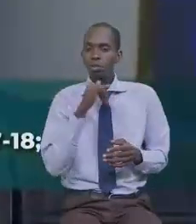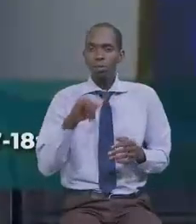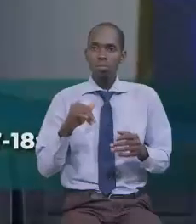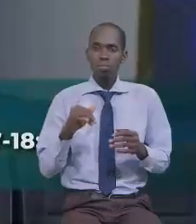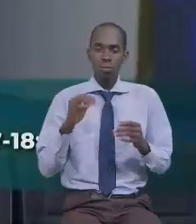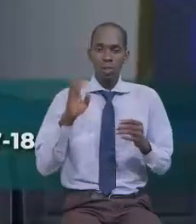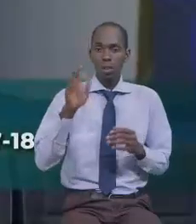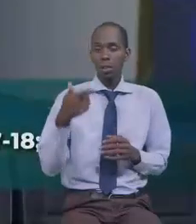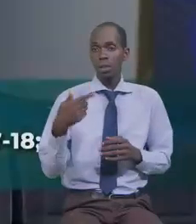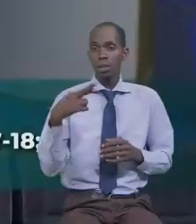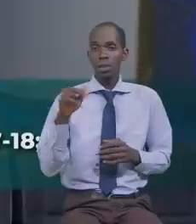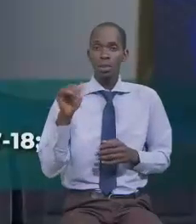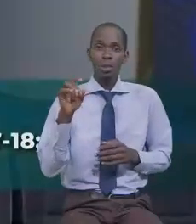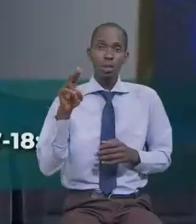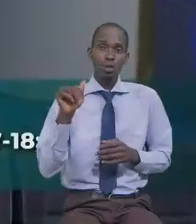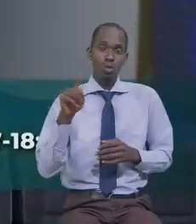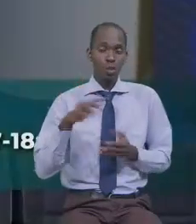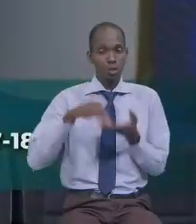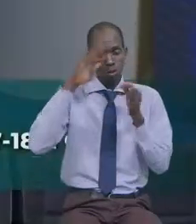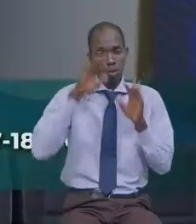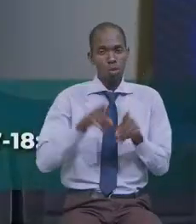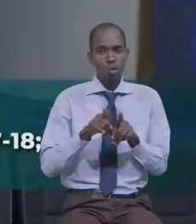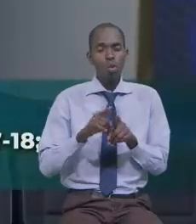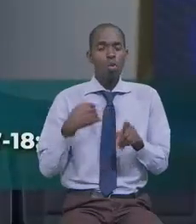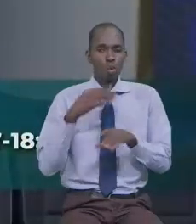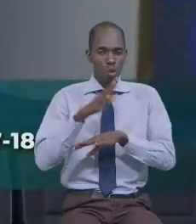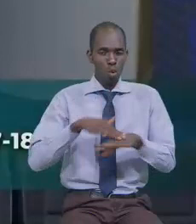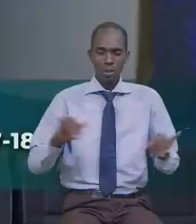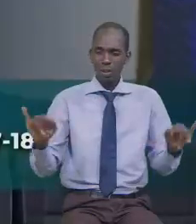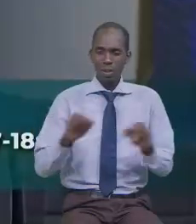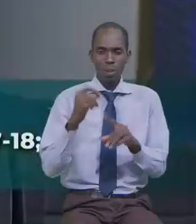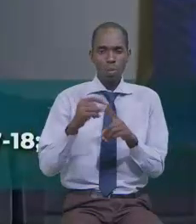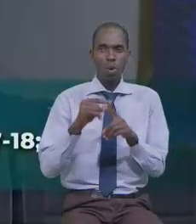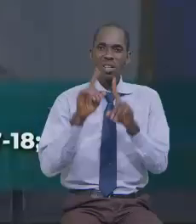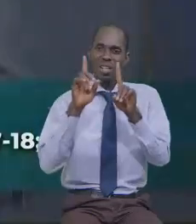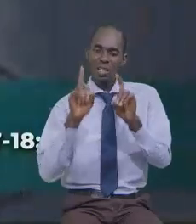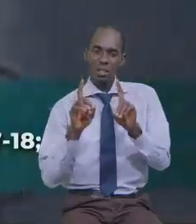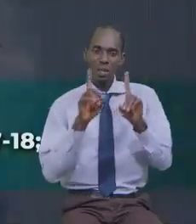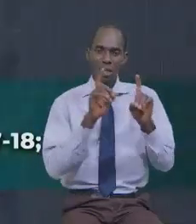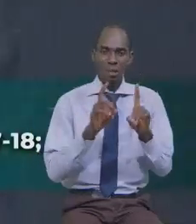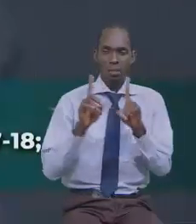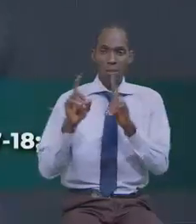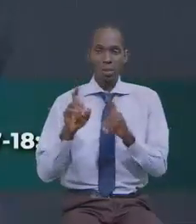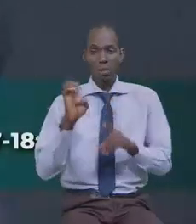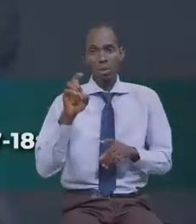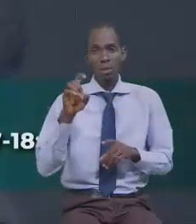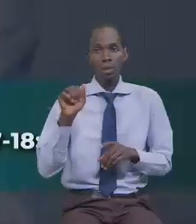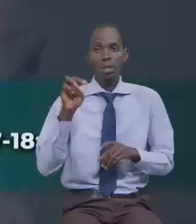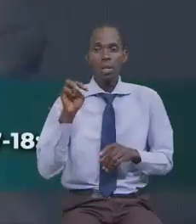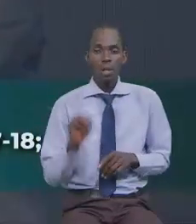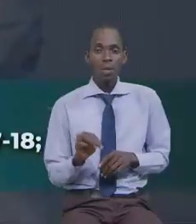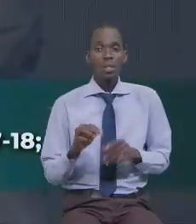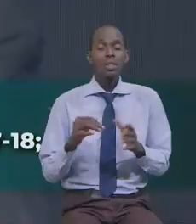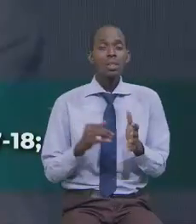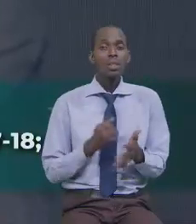we call everything, all those tests, by the word exam, examination, it is not